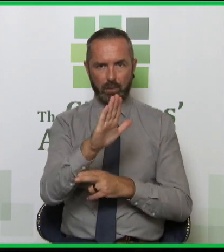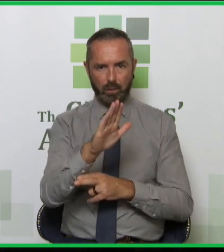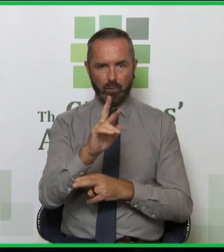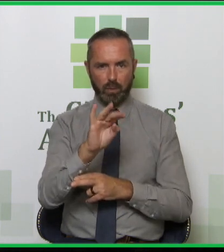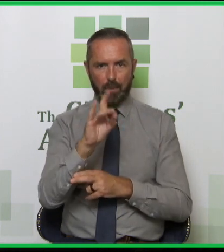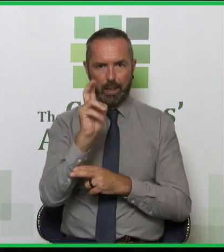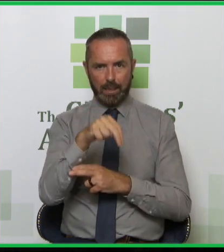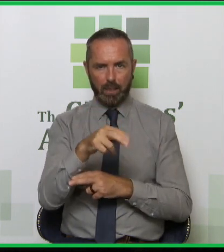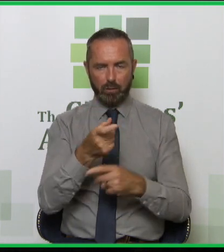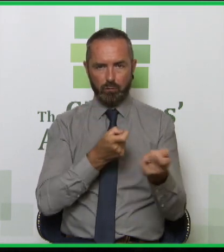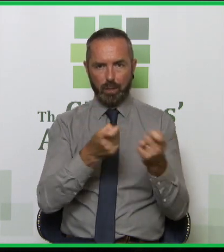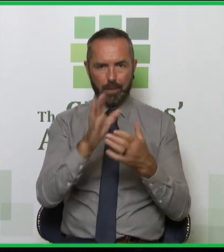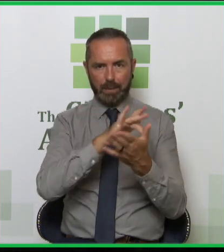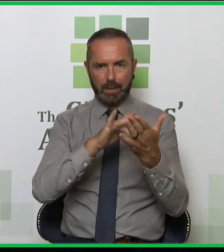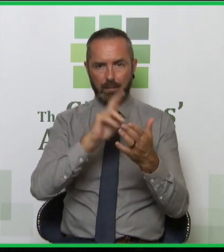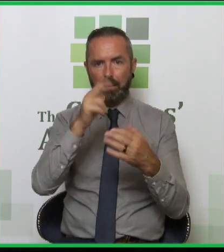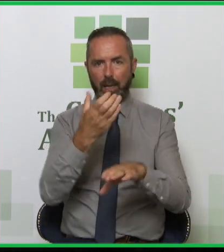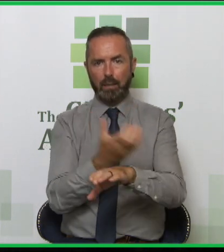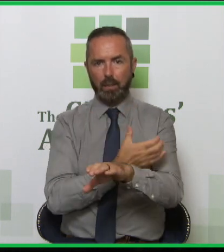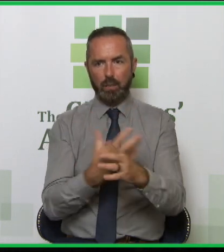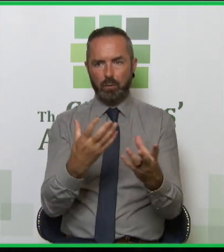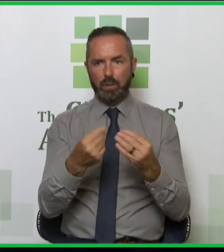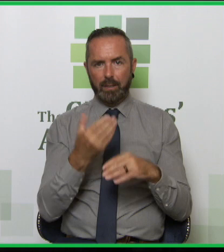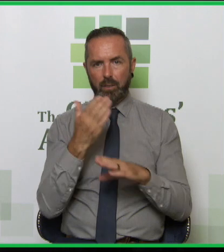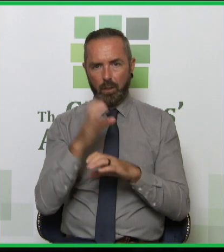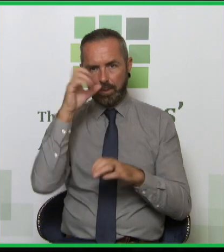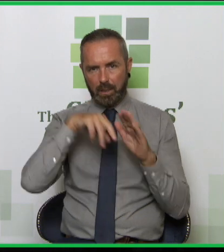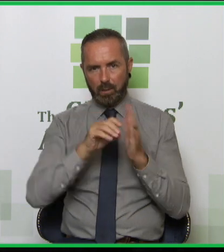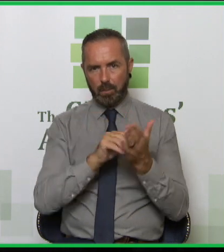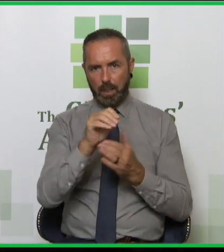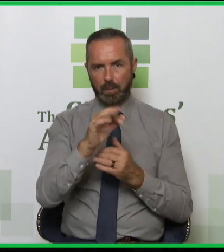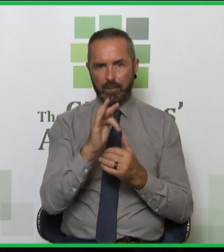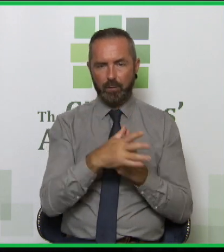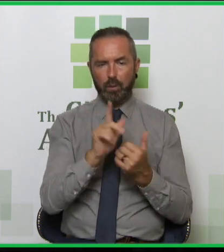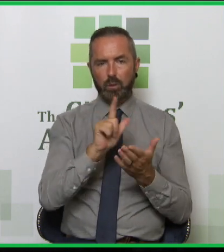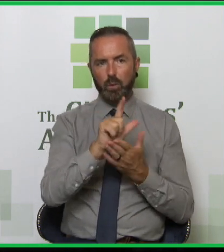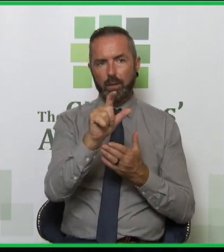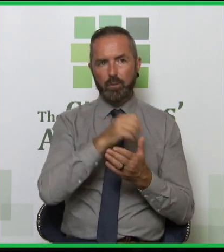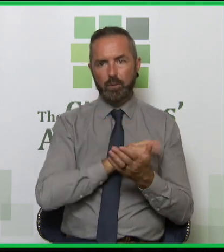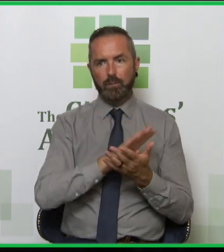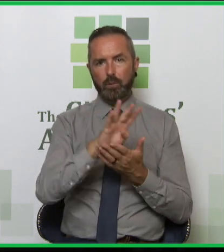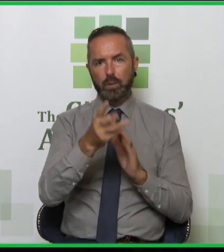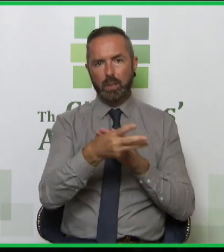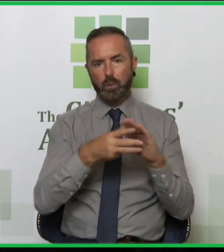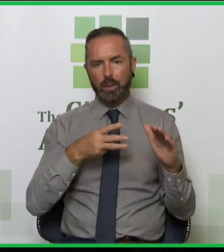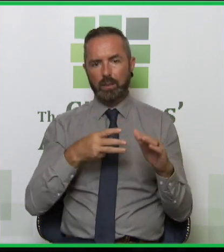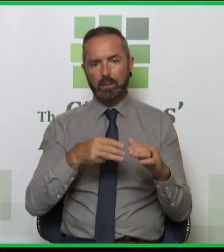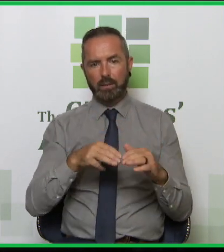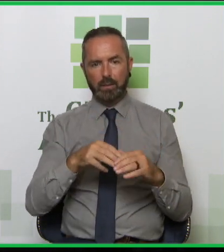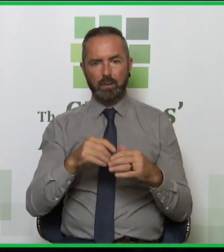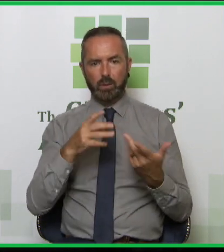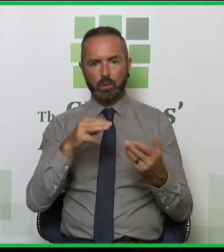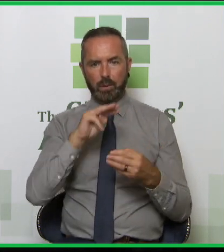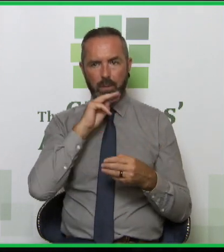rehabilitation treatment centre can continue to receive their job seekers payment for up to 14 weeks, so that they, I suppose, to take that